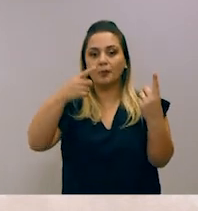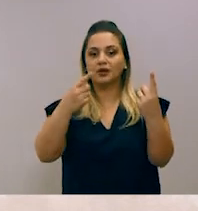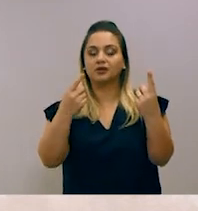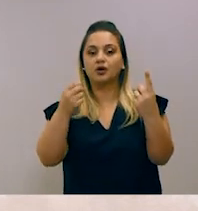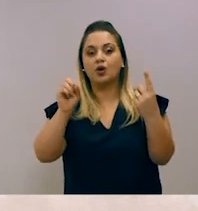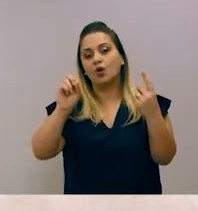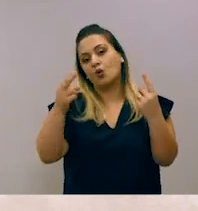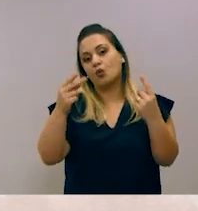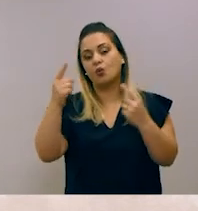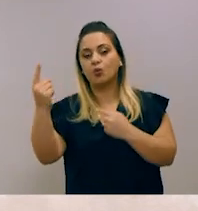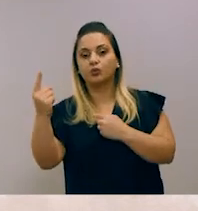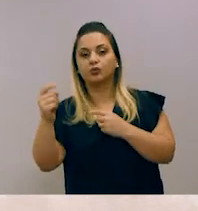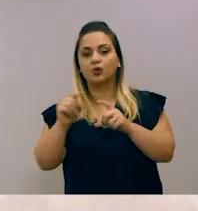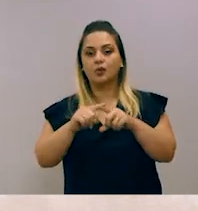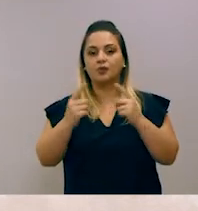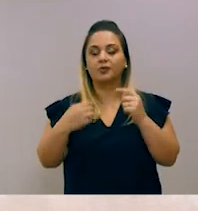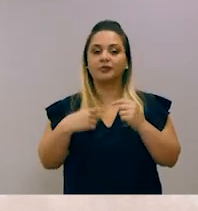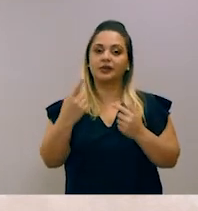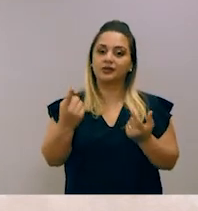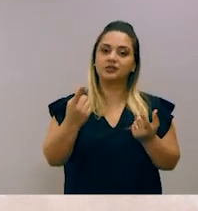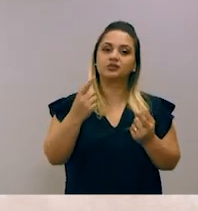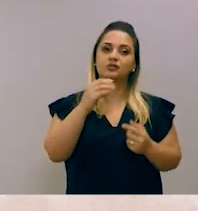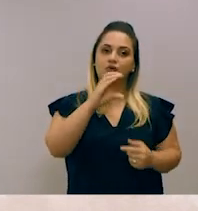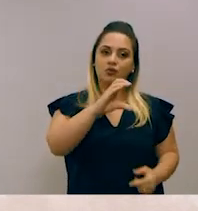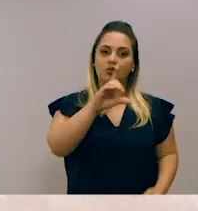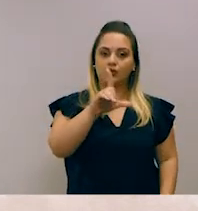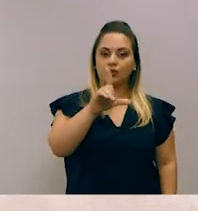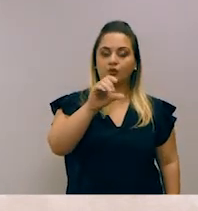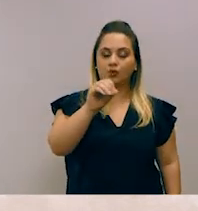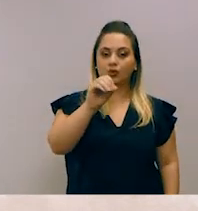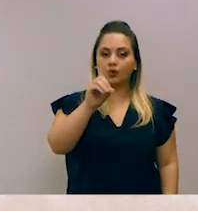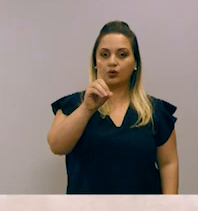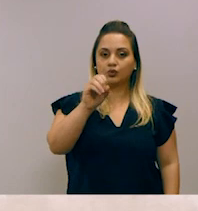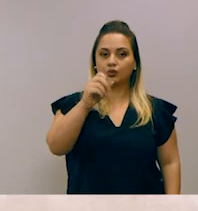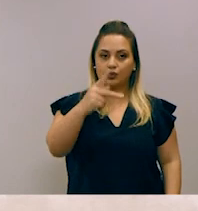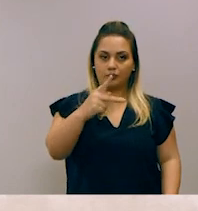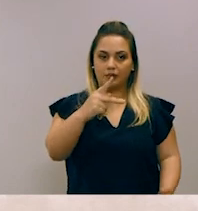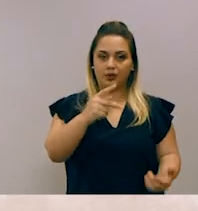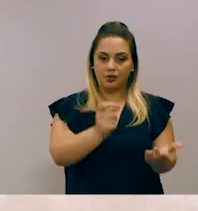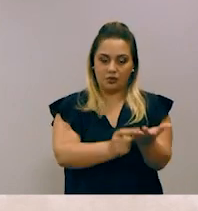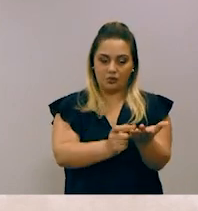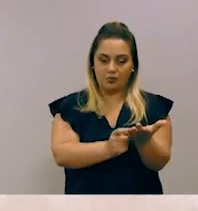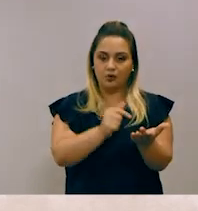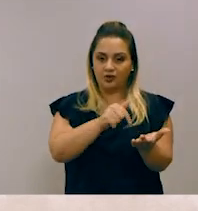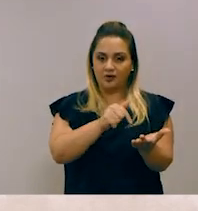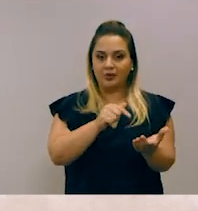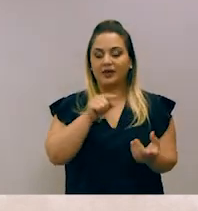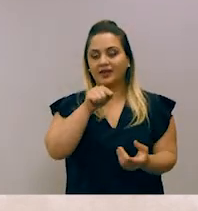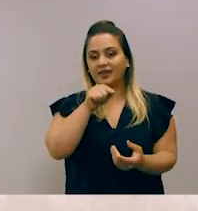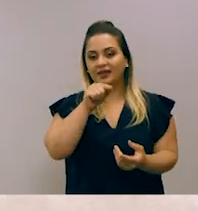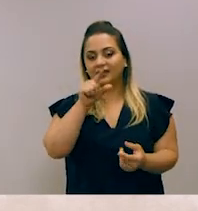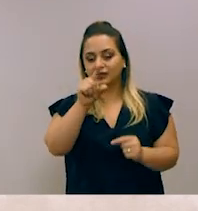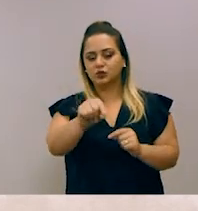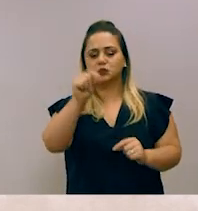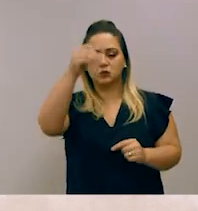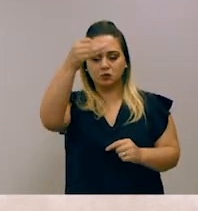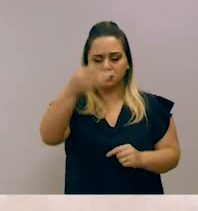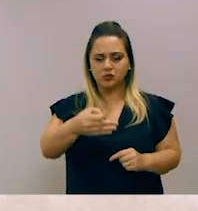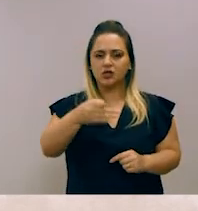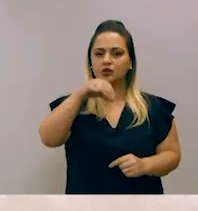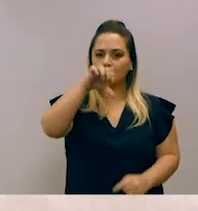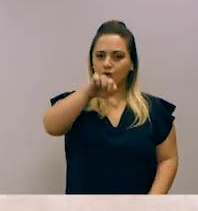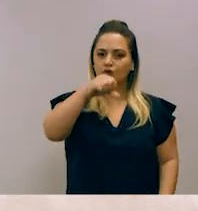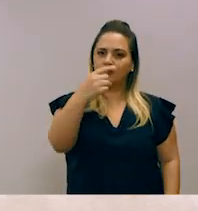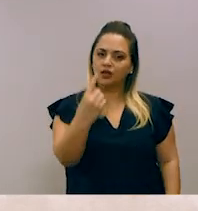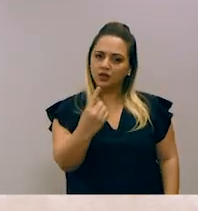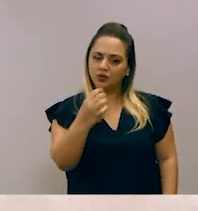or choose one that is not really the type that he wants. But thanks to CLADOP, the type that they